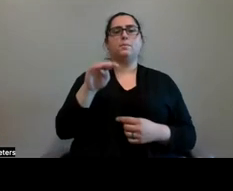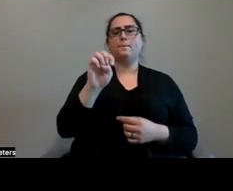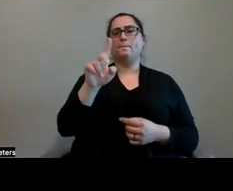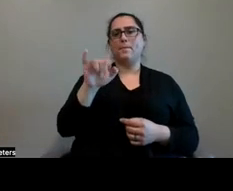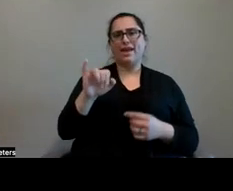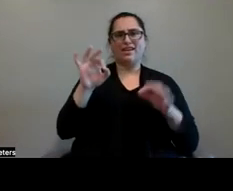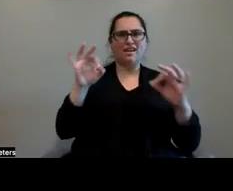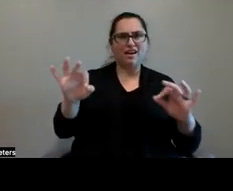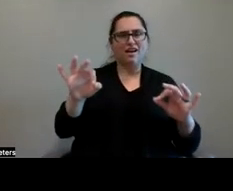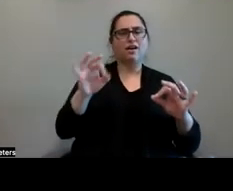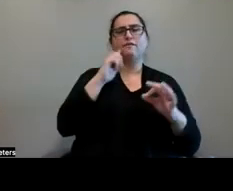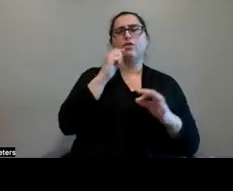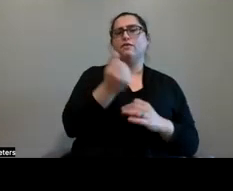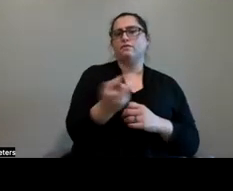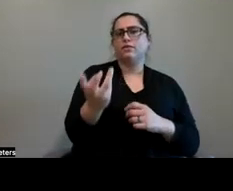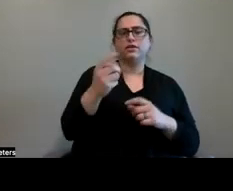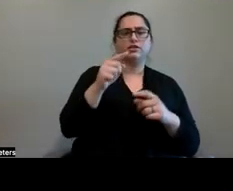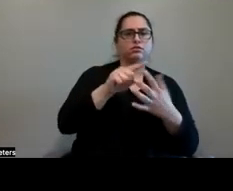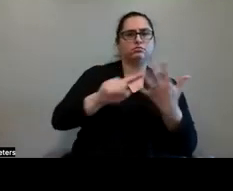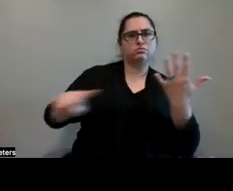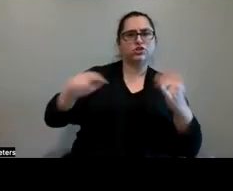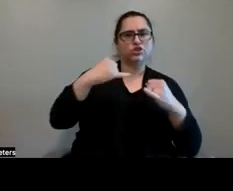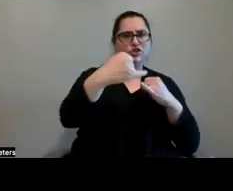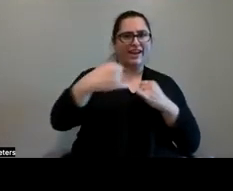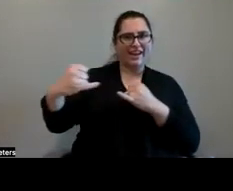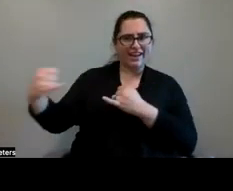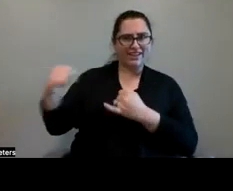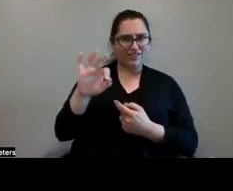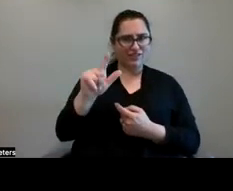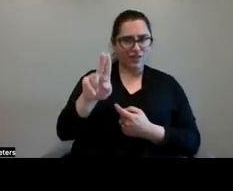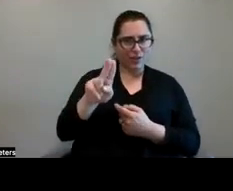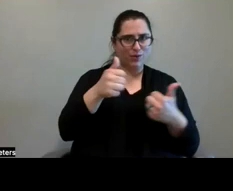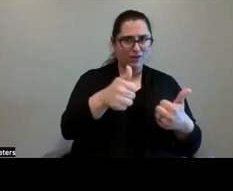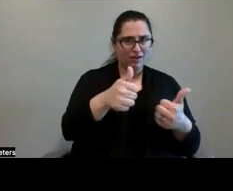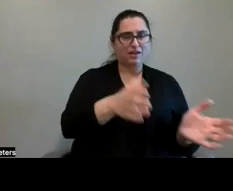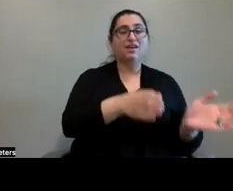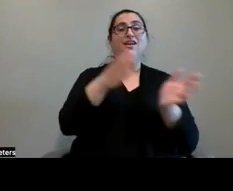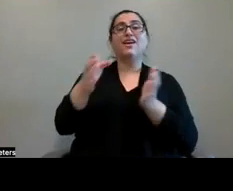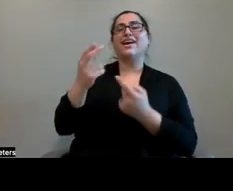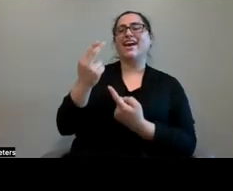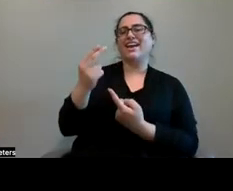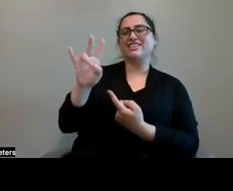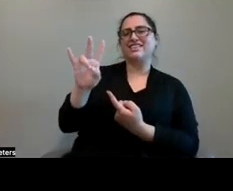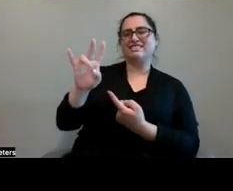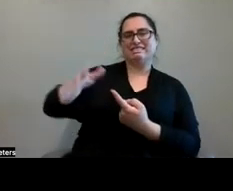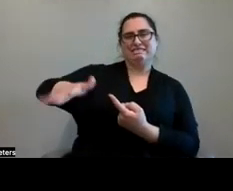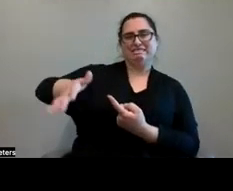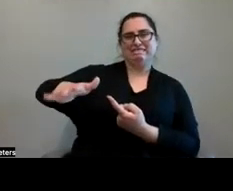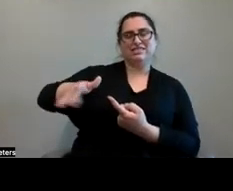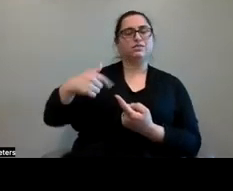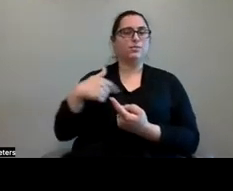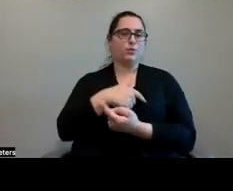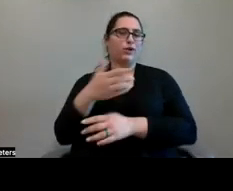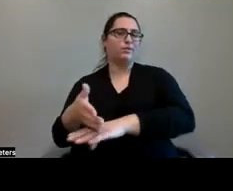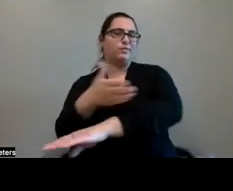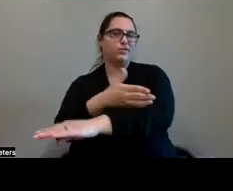across different strains of influenza, but it doesn't do so well on H7. But we are improving the